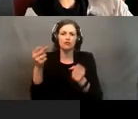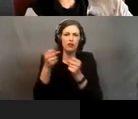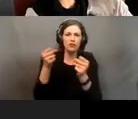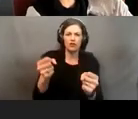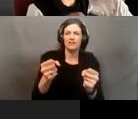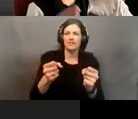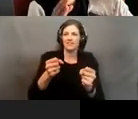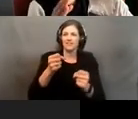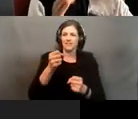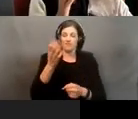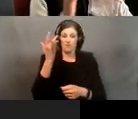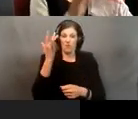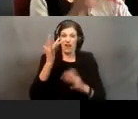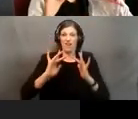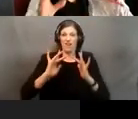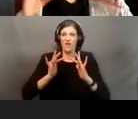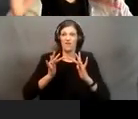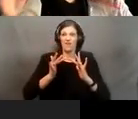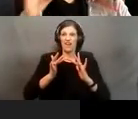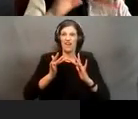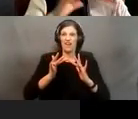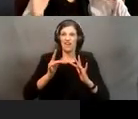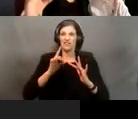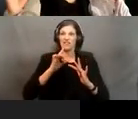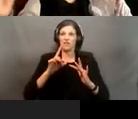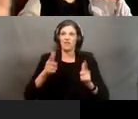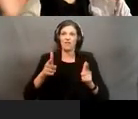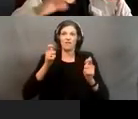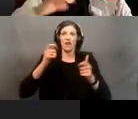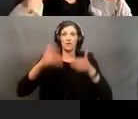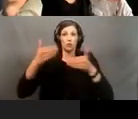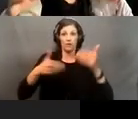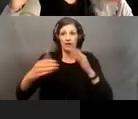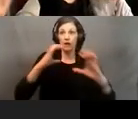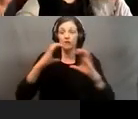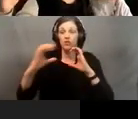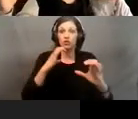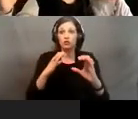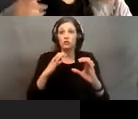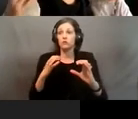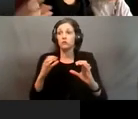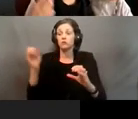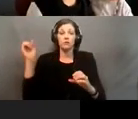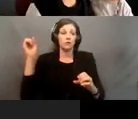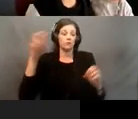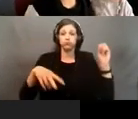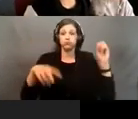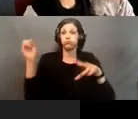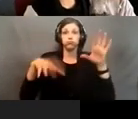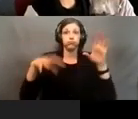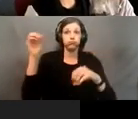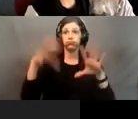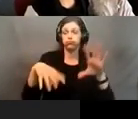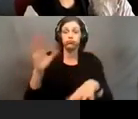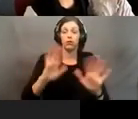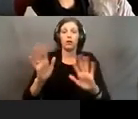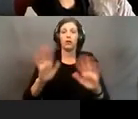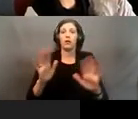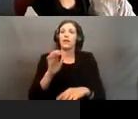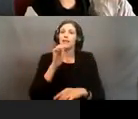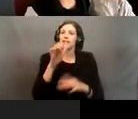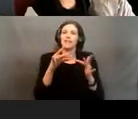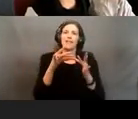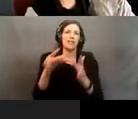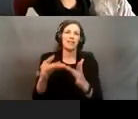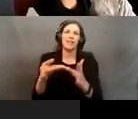online, that sort of fast moving conversation when somebody jumps in and jumps in on top of each other, that just doesn't lead to